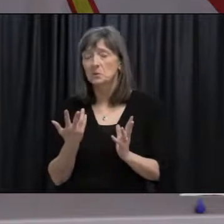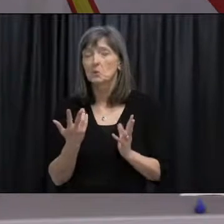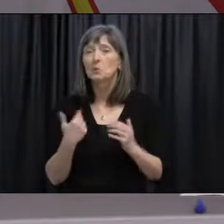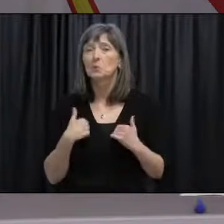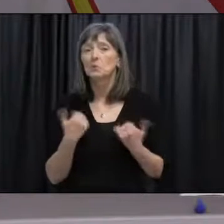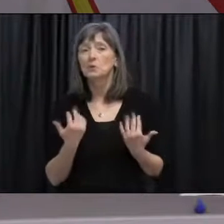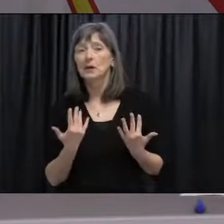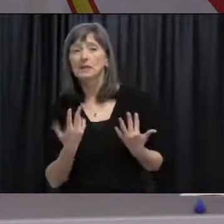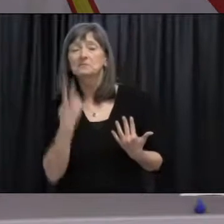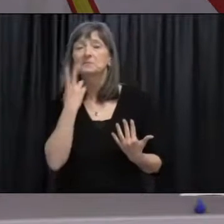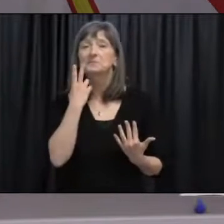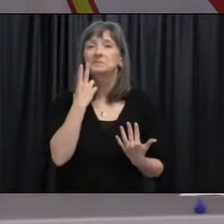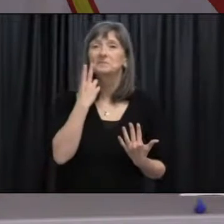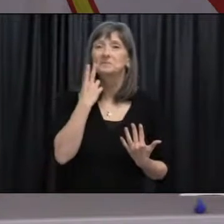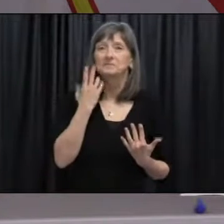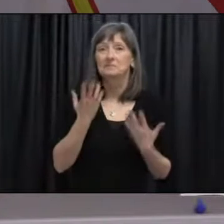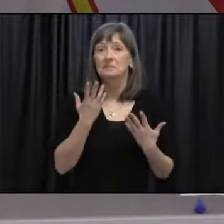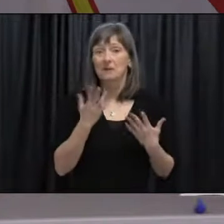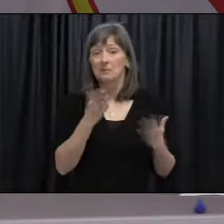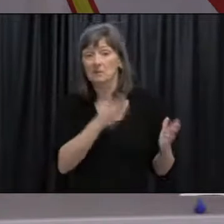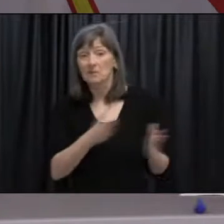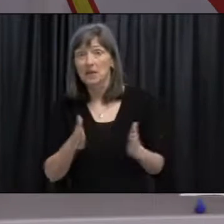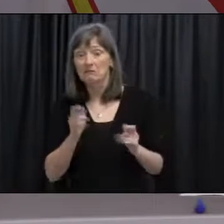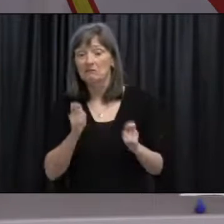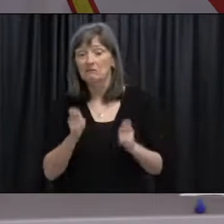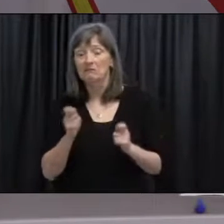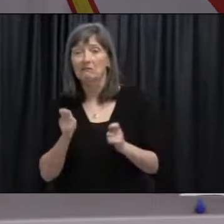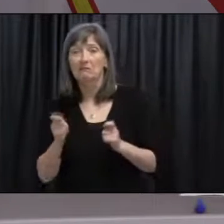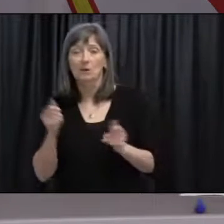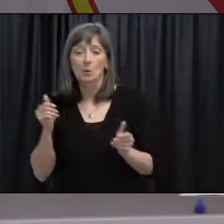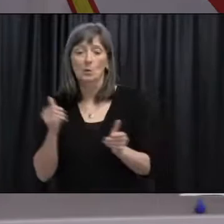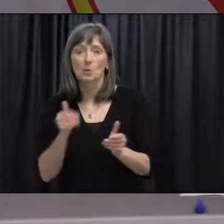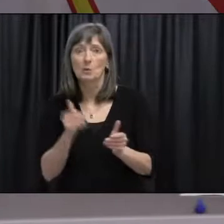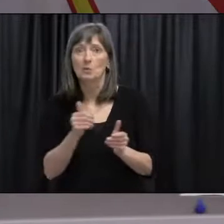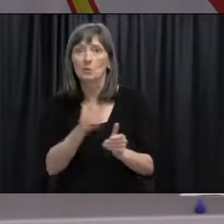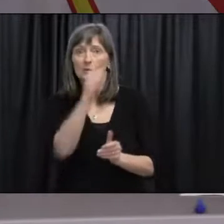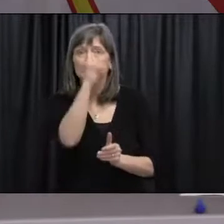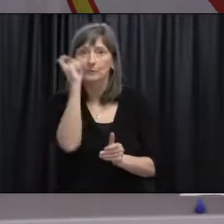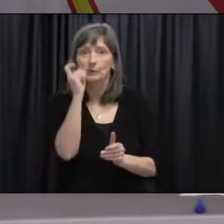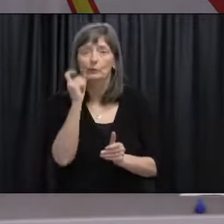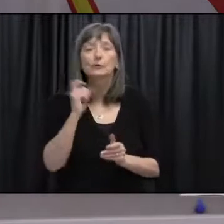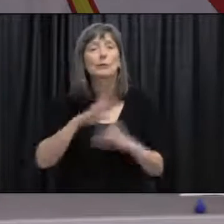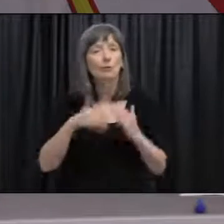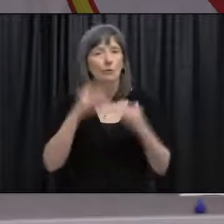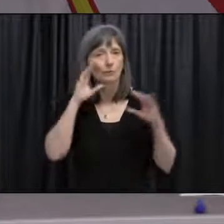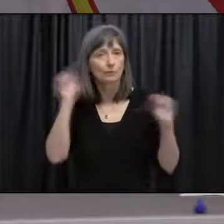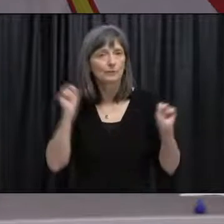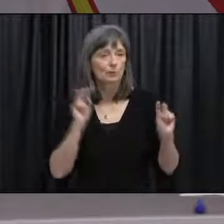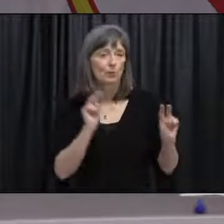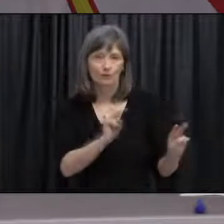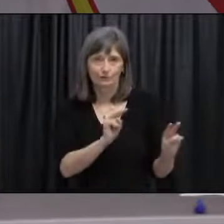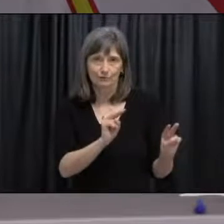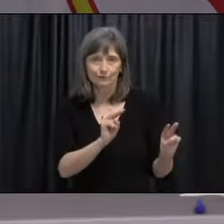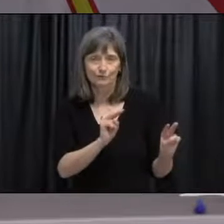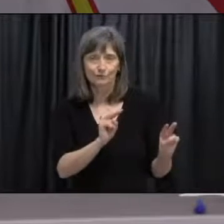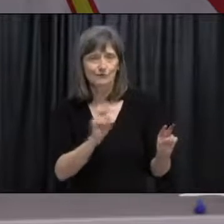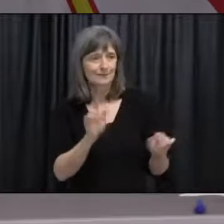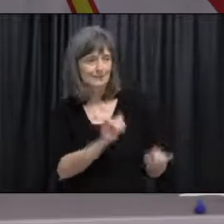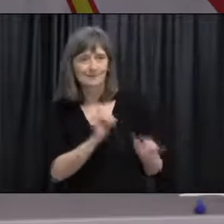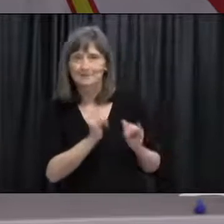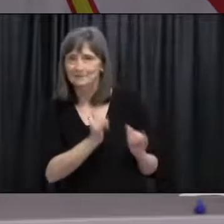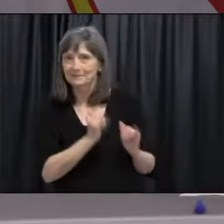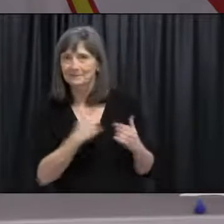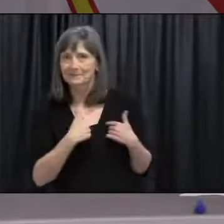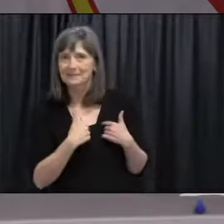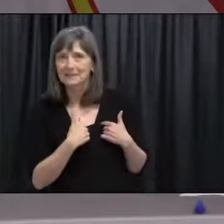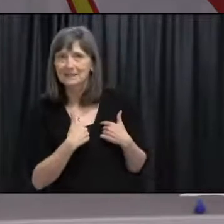anxiously awaiting refinement to that model. And I think all premiers are looking at that. I just speak on behalf of myself and looking at that in